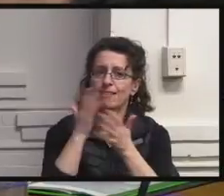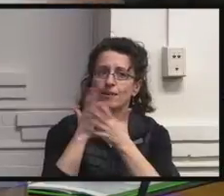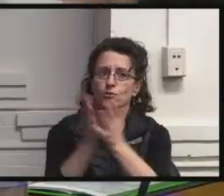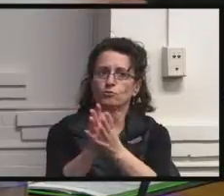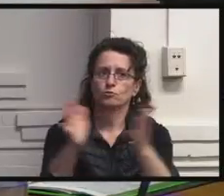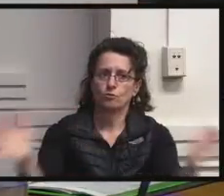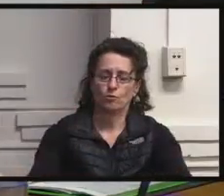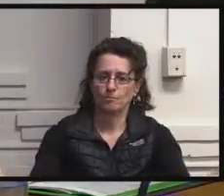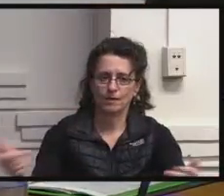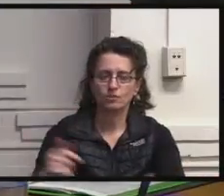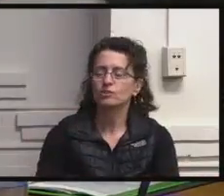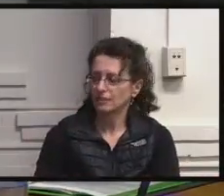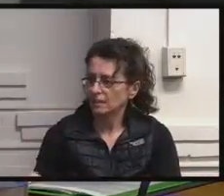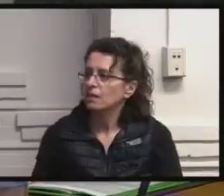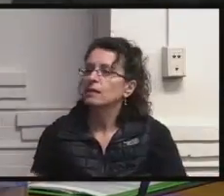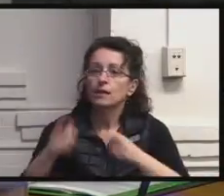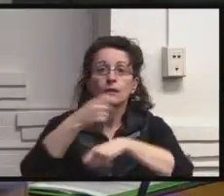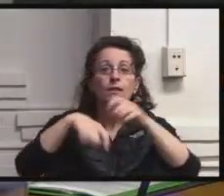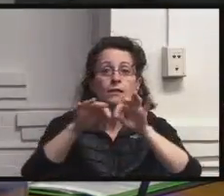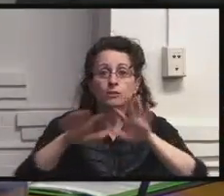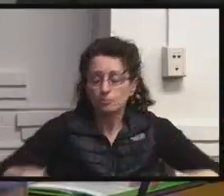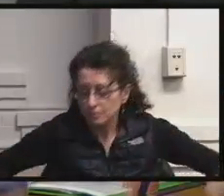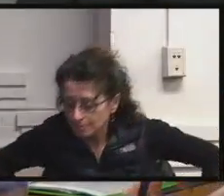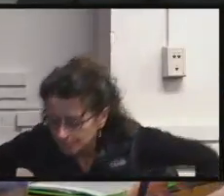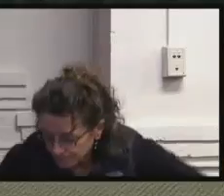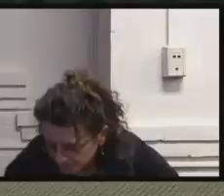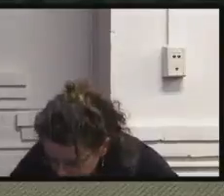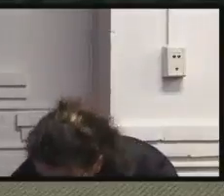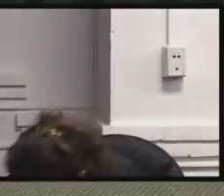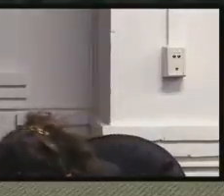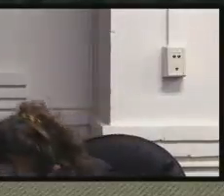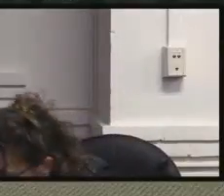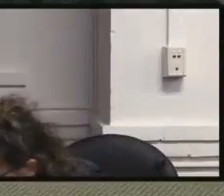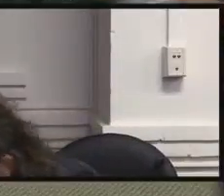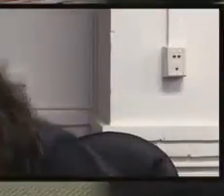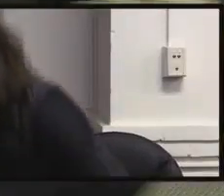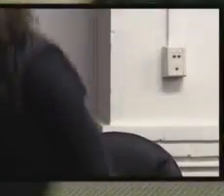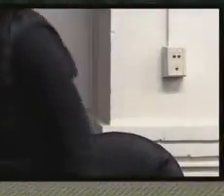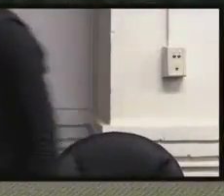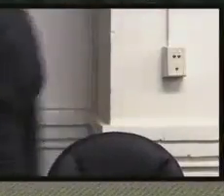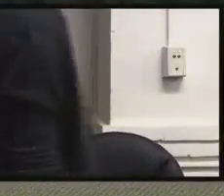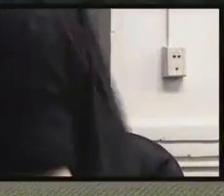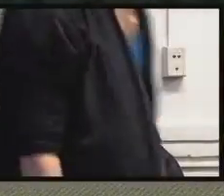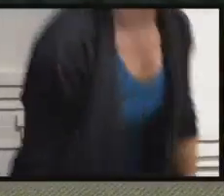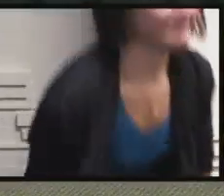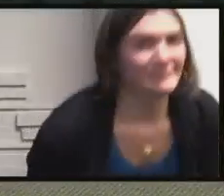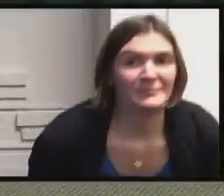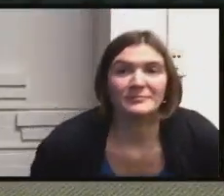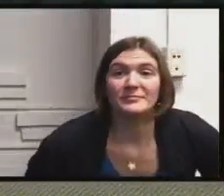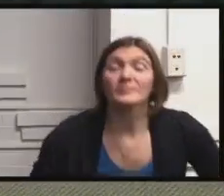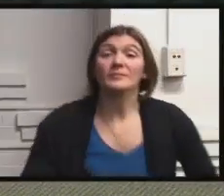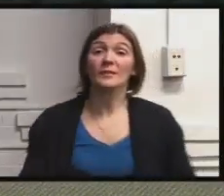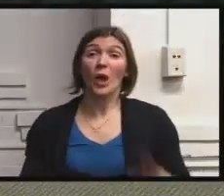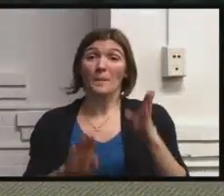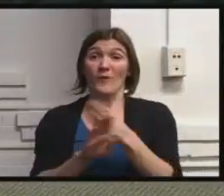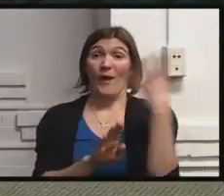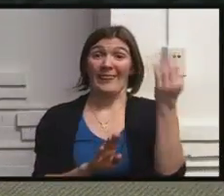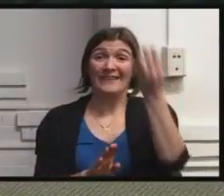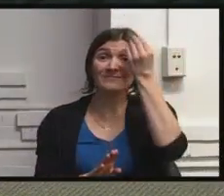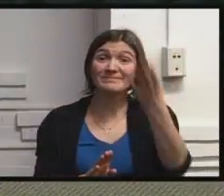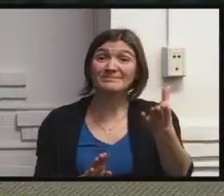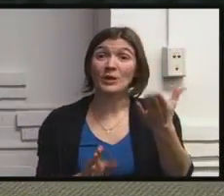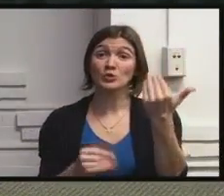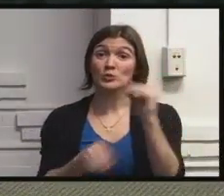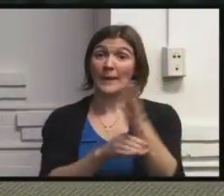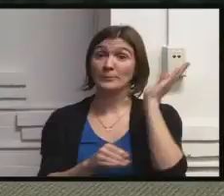coming. That's great news. Thanks, everybody. Appreciate it. Thanks for your work. The last thing I'll just let you know about is we'll be posting the results